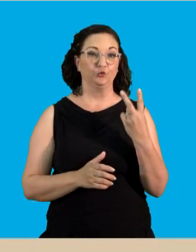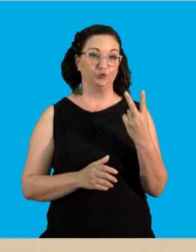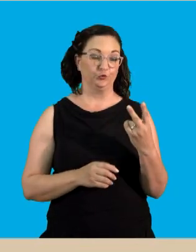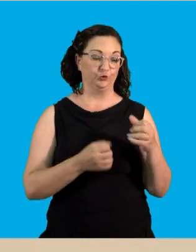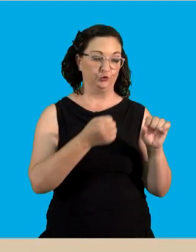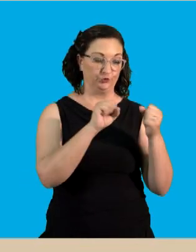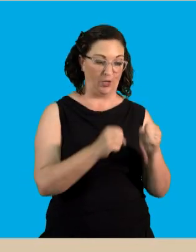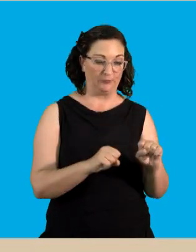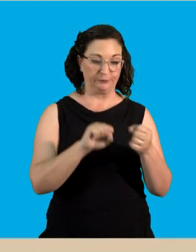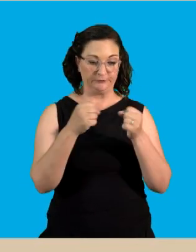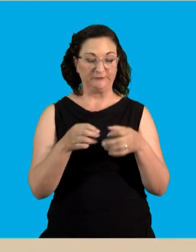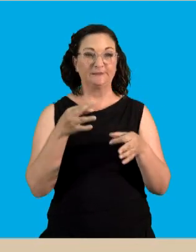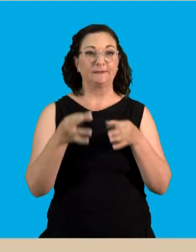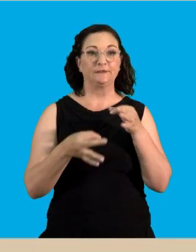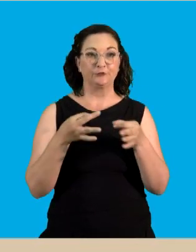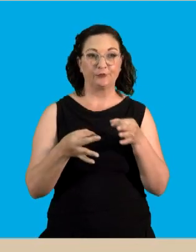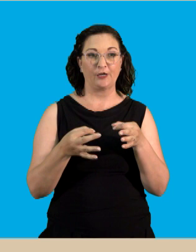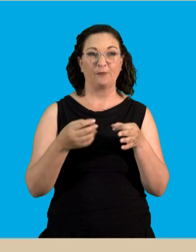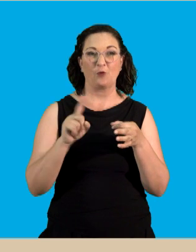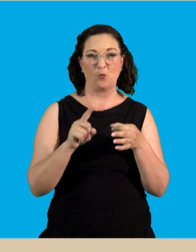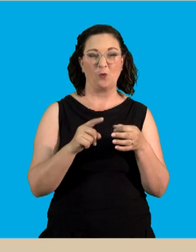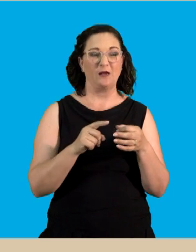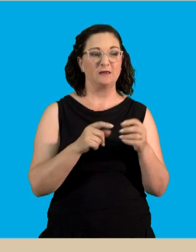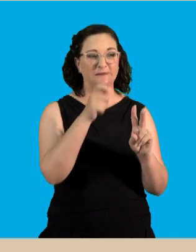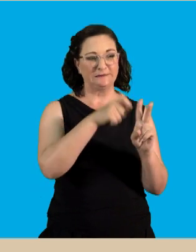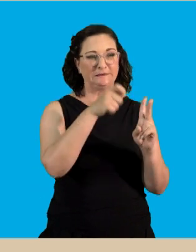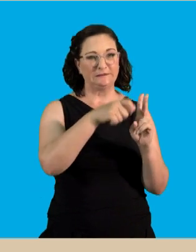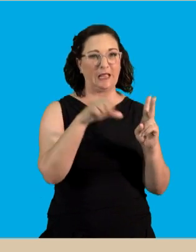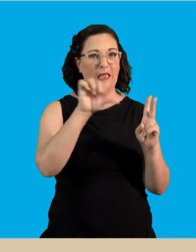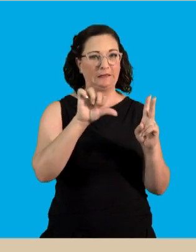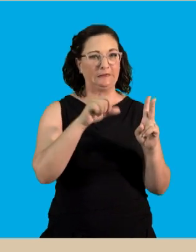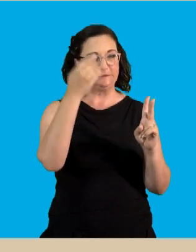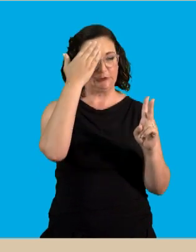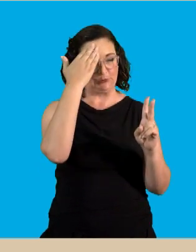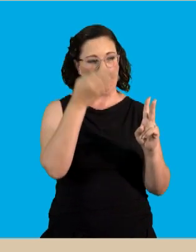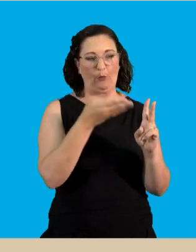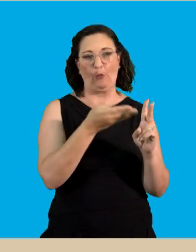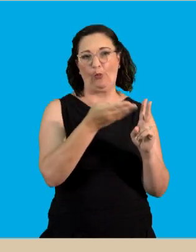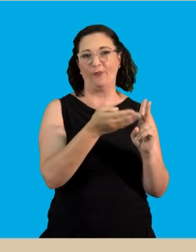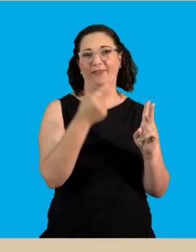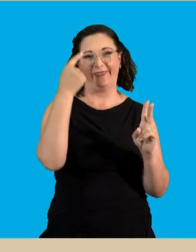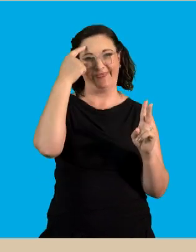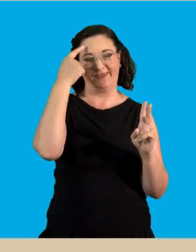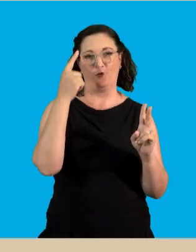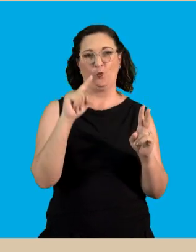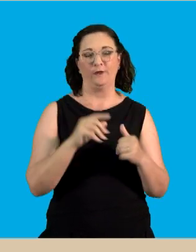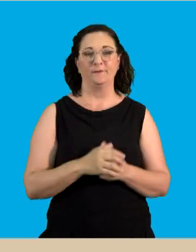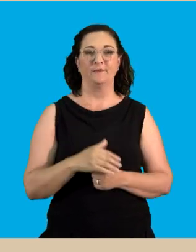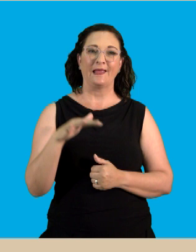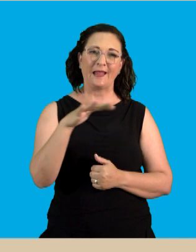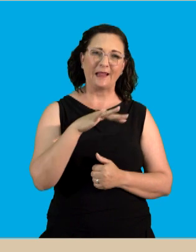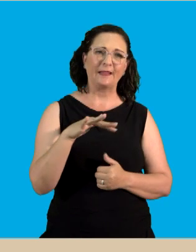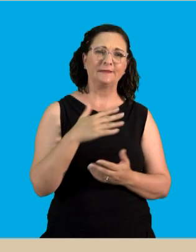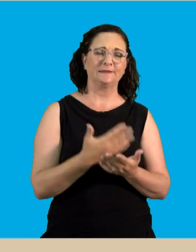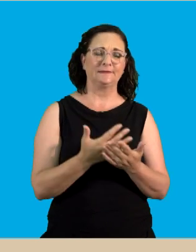describe 2 shapes of galaxies known to scientists. Now remember we said that